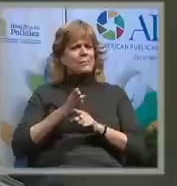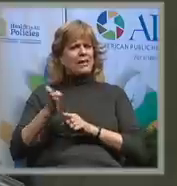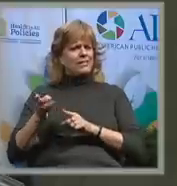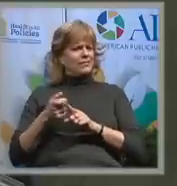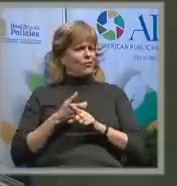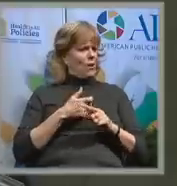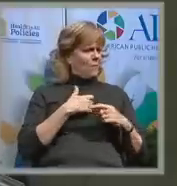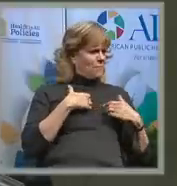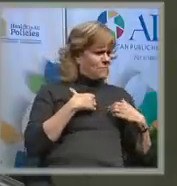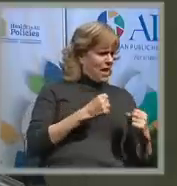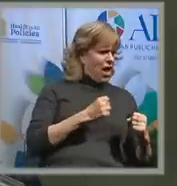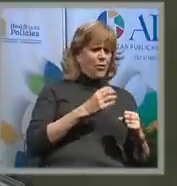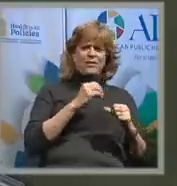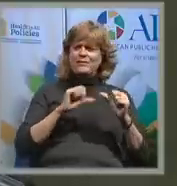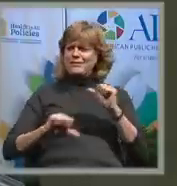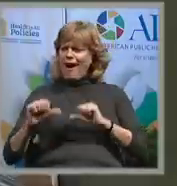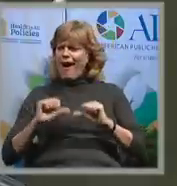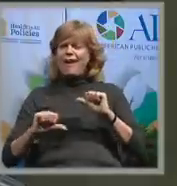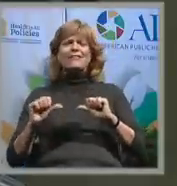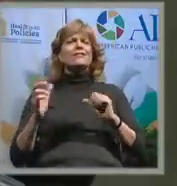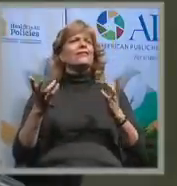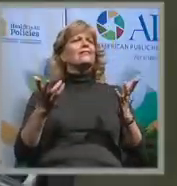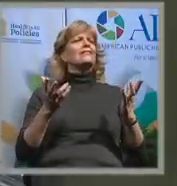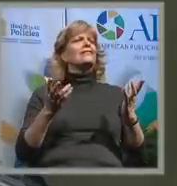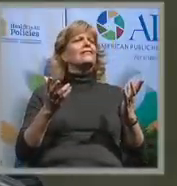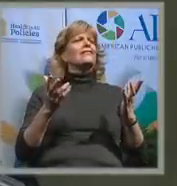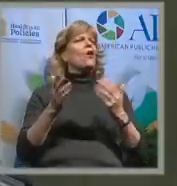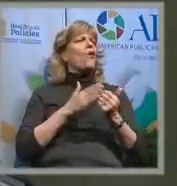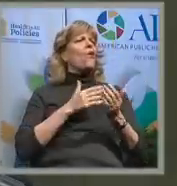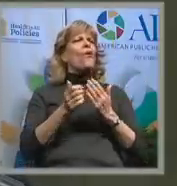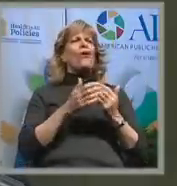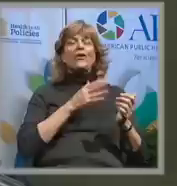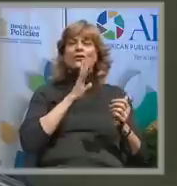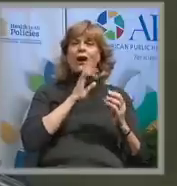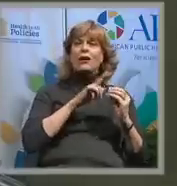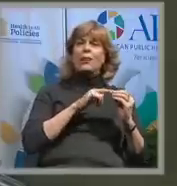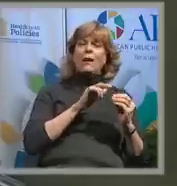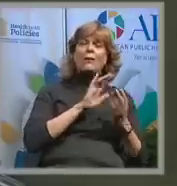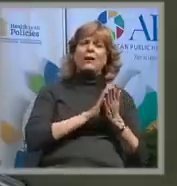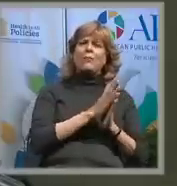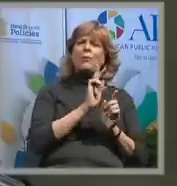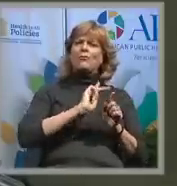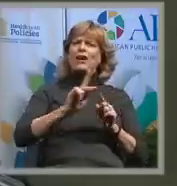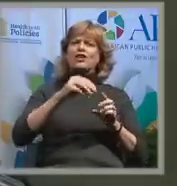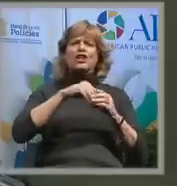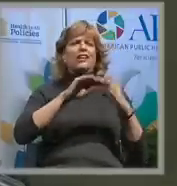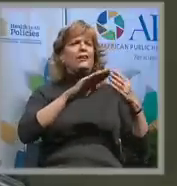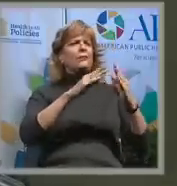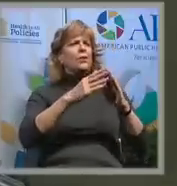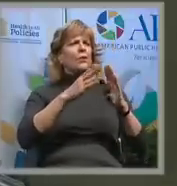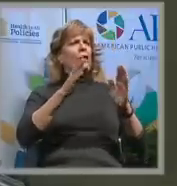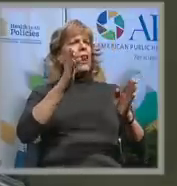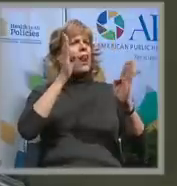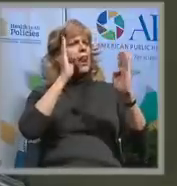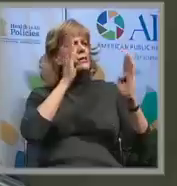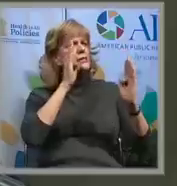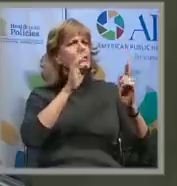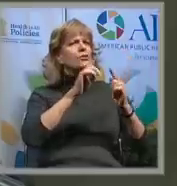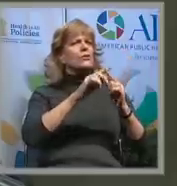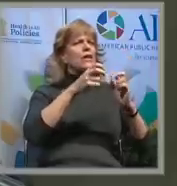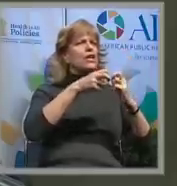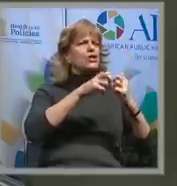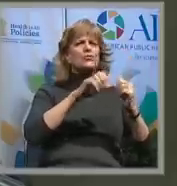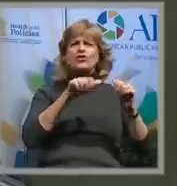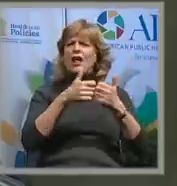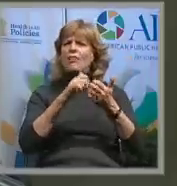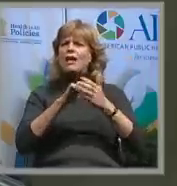social sciences to people who do go to the other side, or whether you're talking about being a professional in a community, listening to the issues and challenges